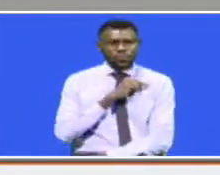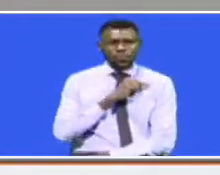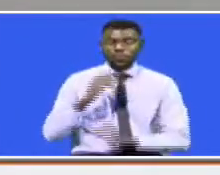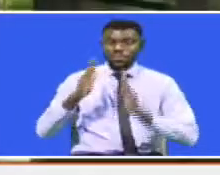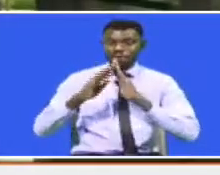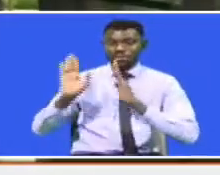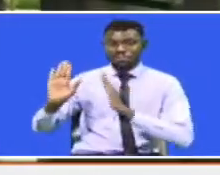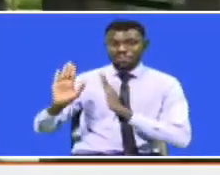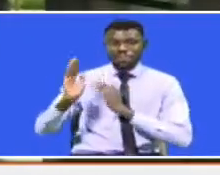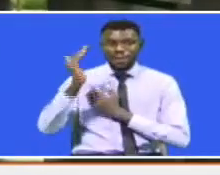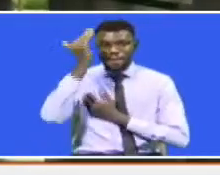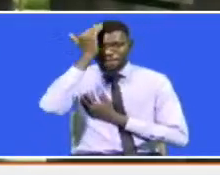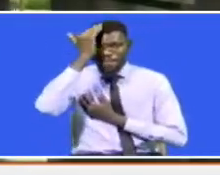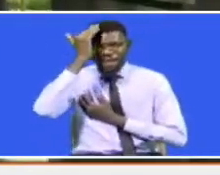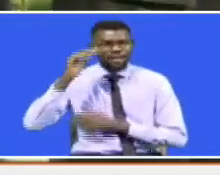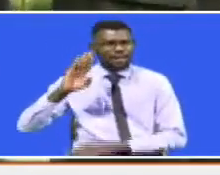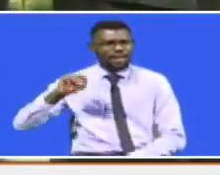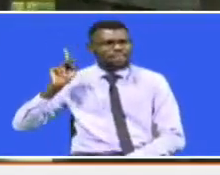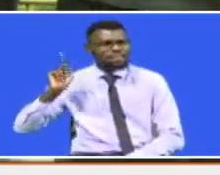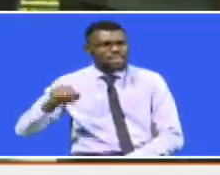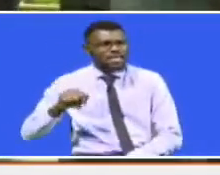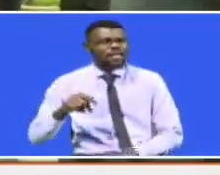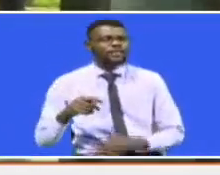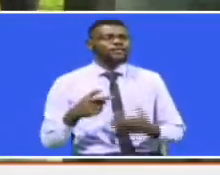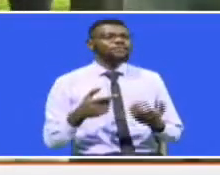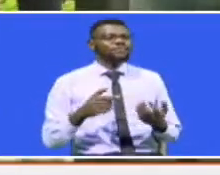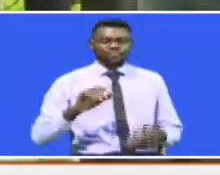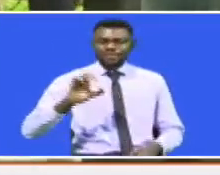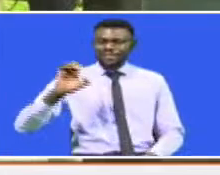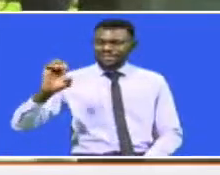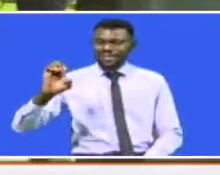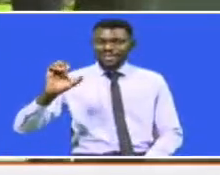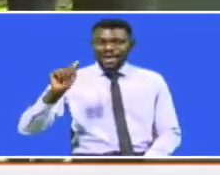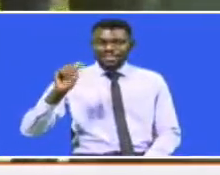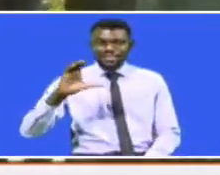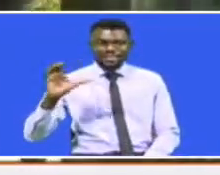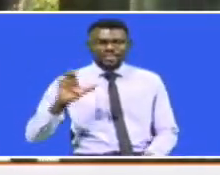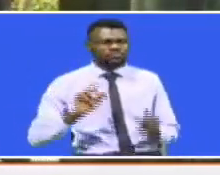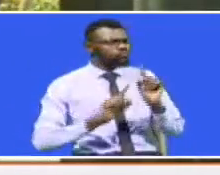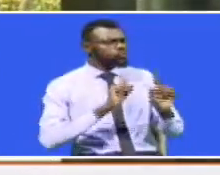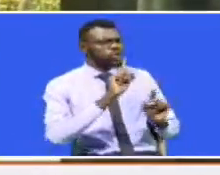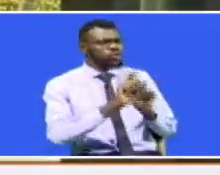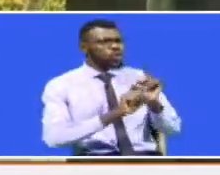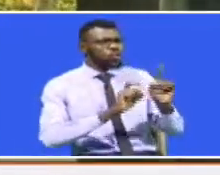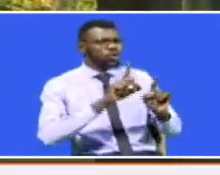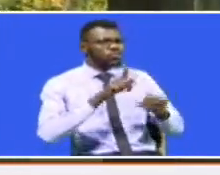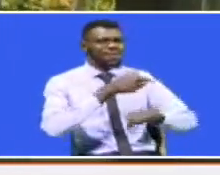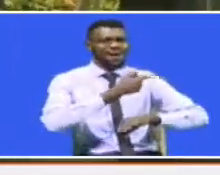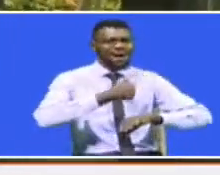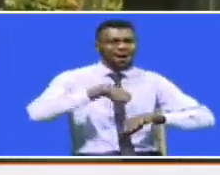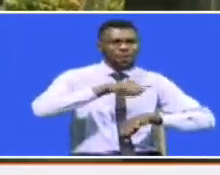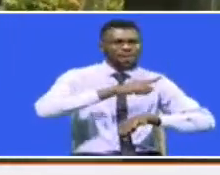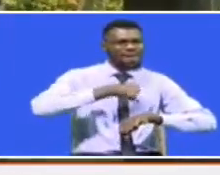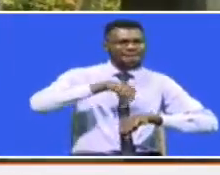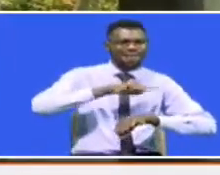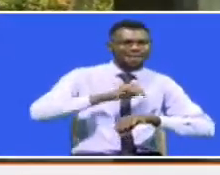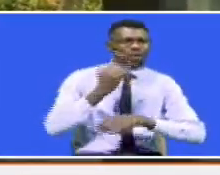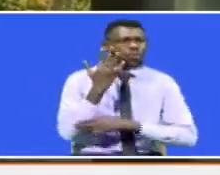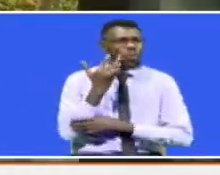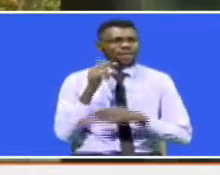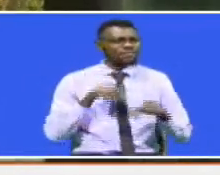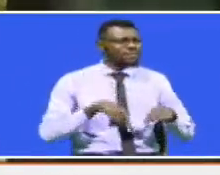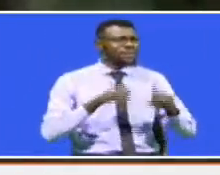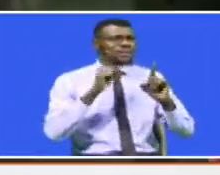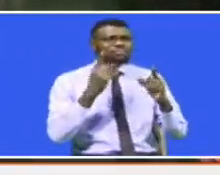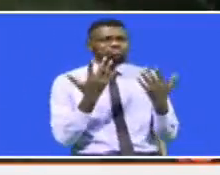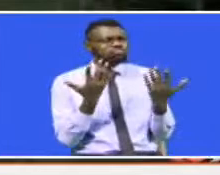On Monday, the MP was grilled for hours by the anti-graft agency, the Ethics and Anti-Corruption Commission, following the